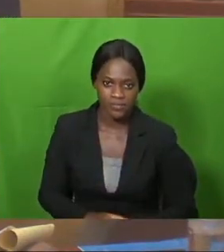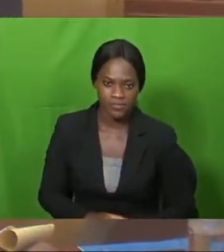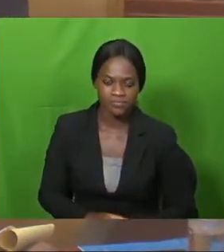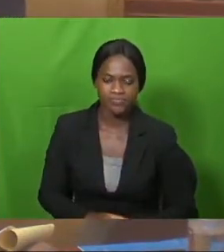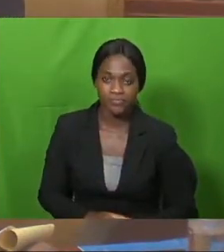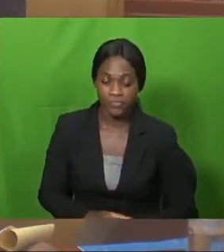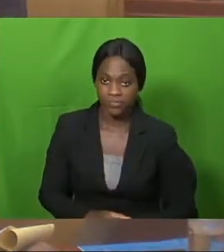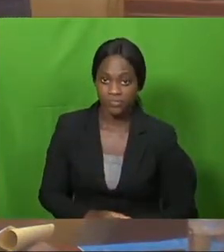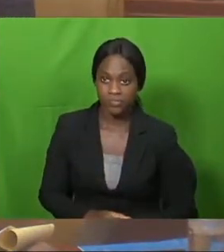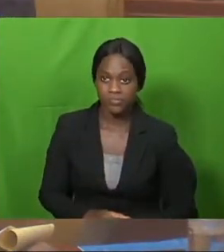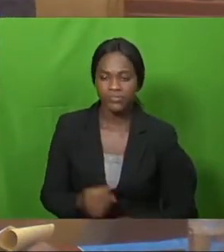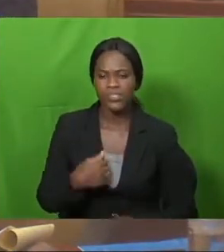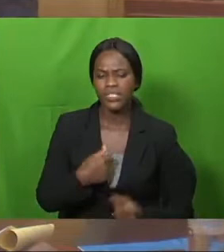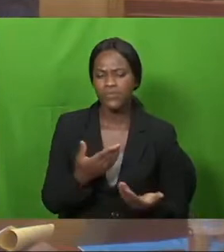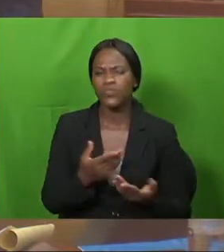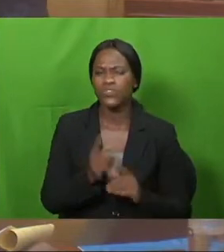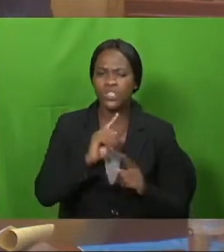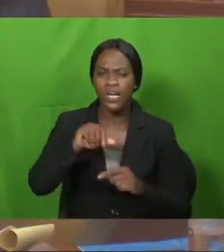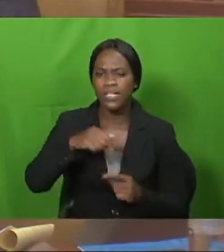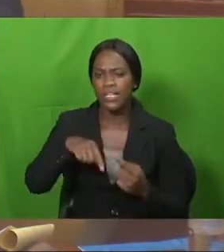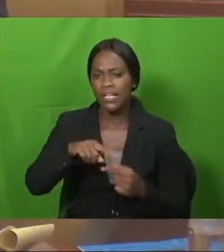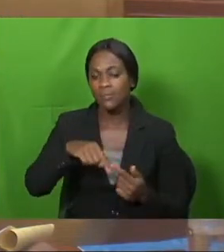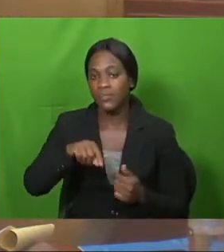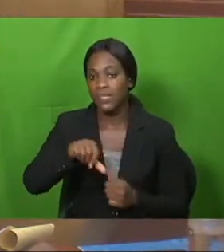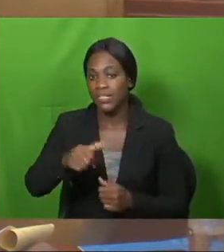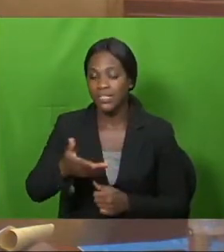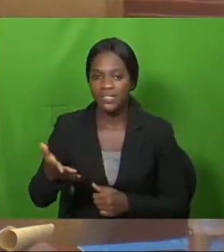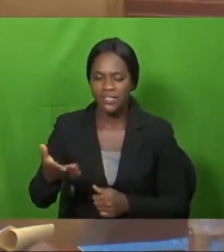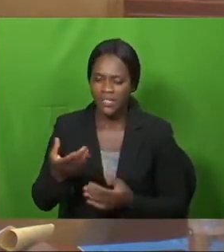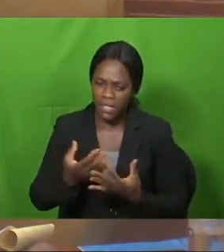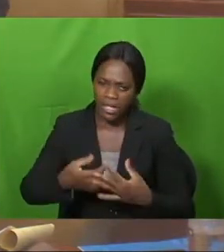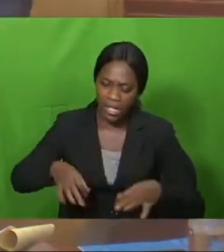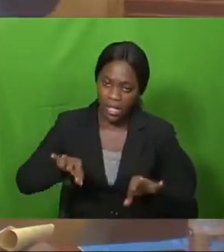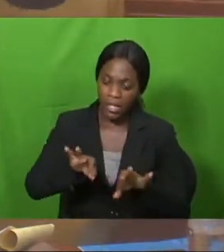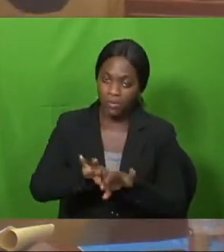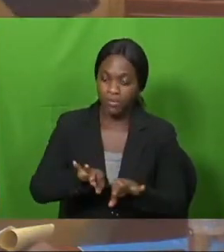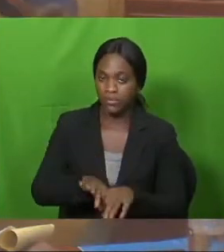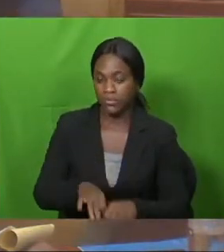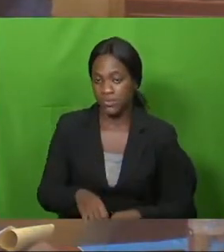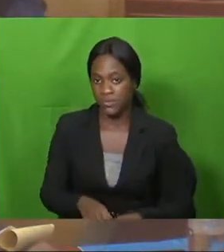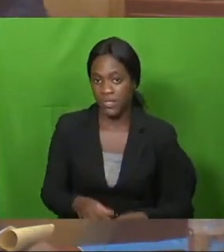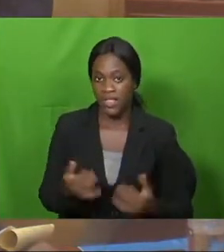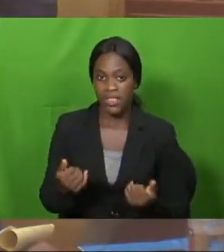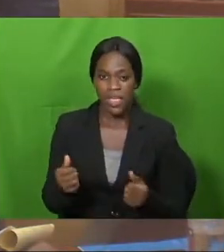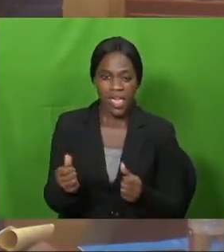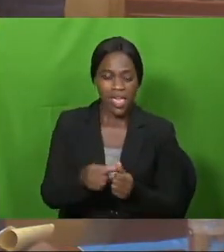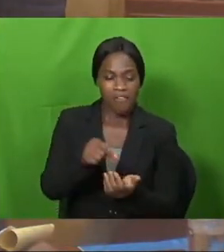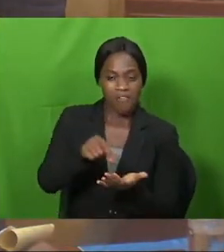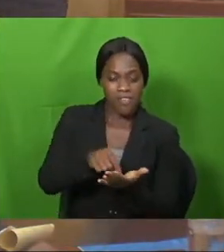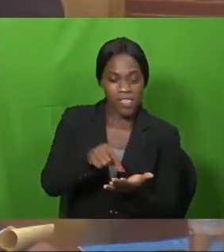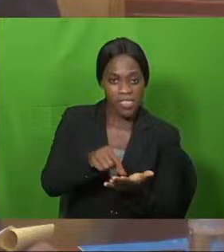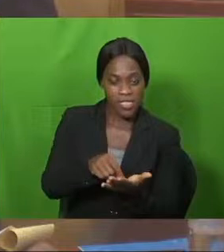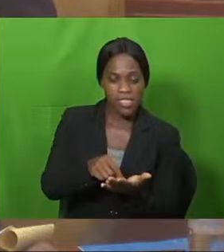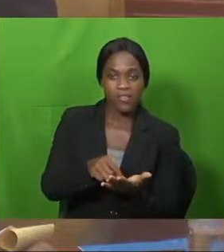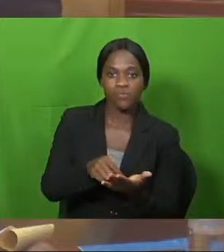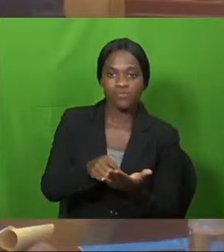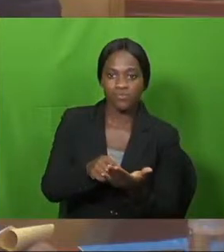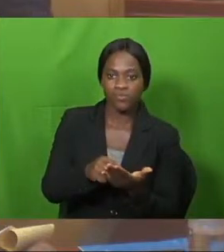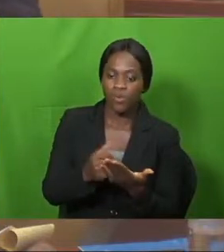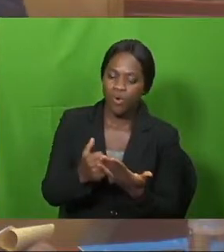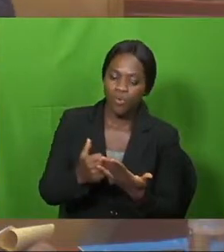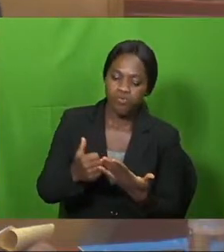of significance. Every debt build-up in a nation should be measured